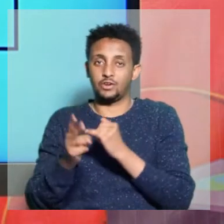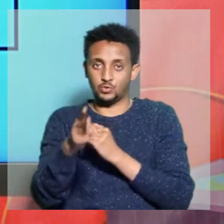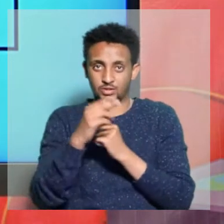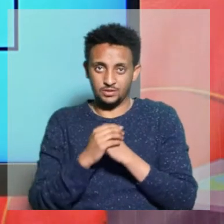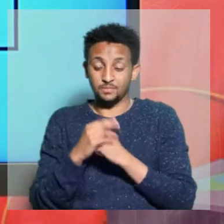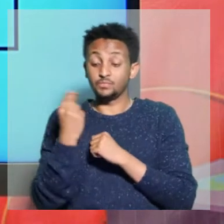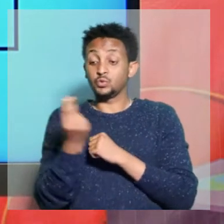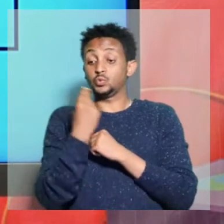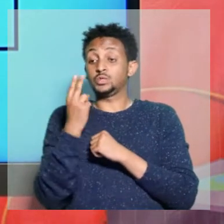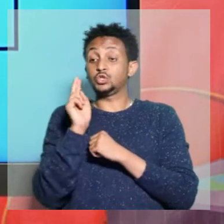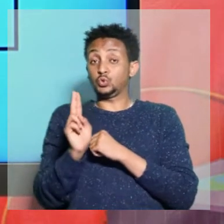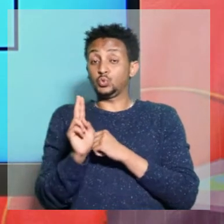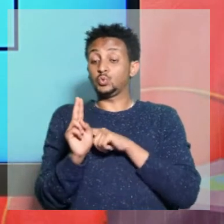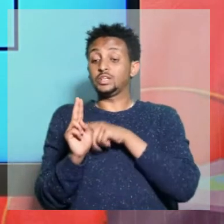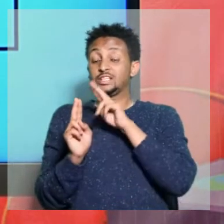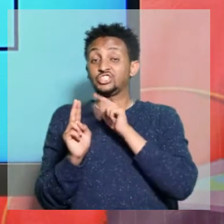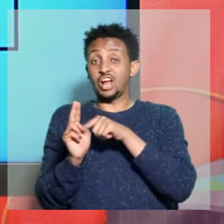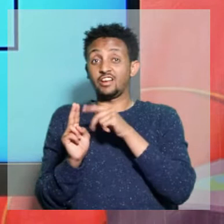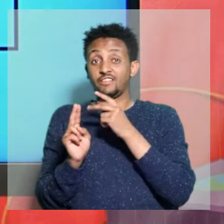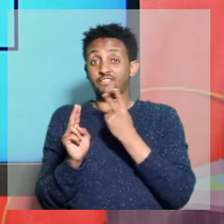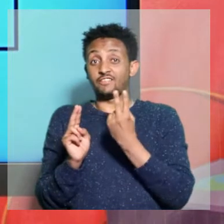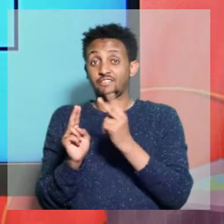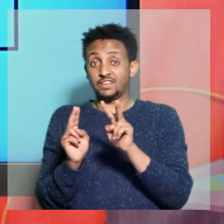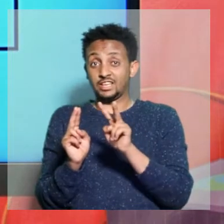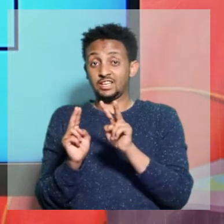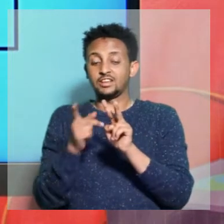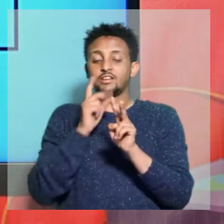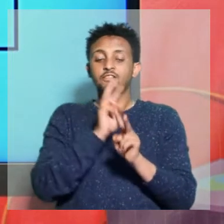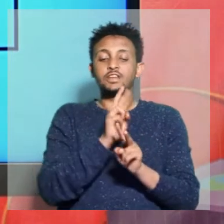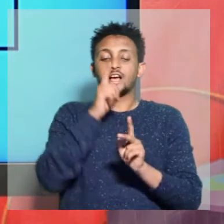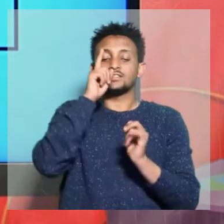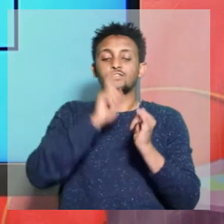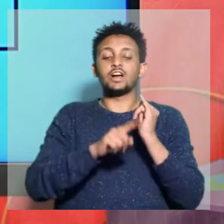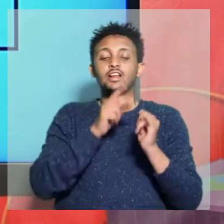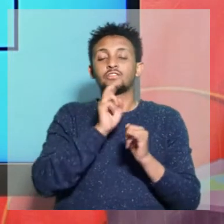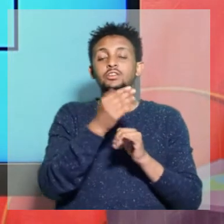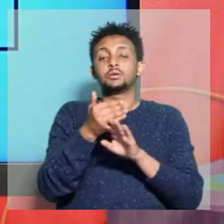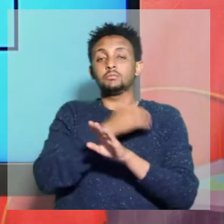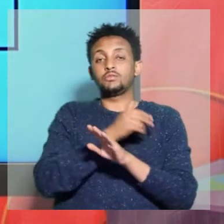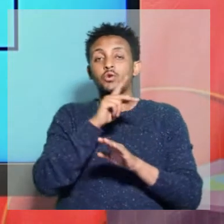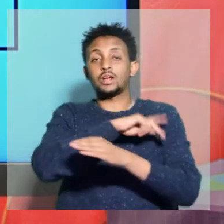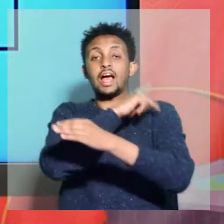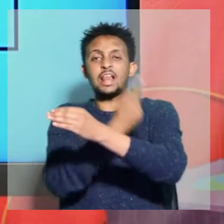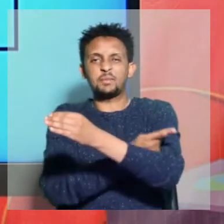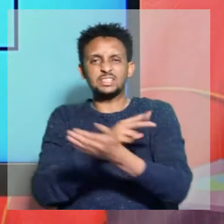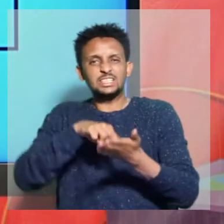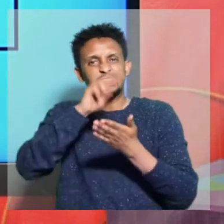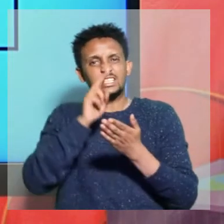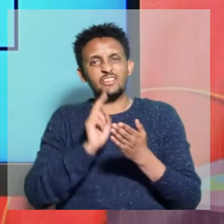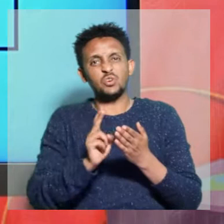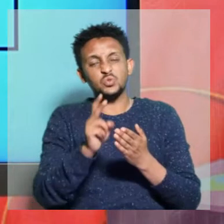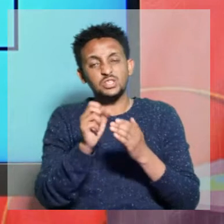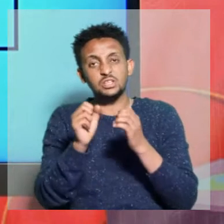Let's use u as initial velocity, v as final velocity. Before in kinematics, we use the initial velocity